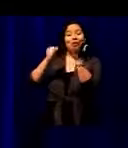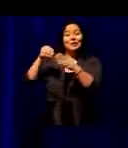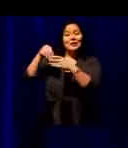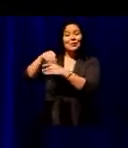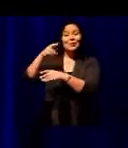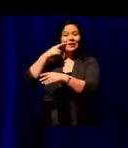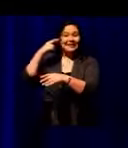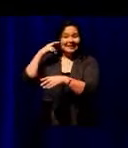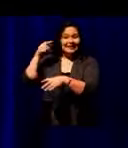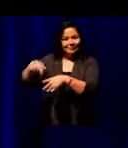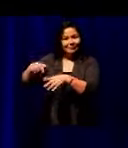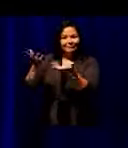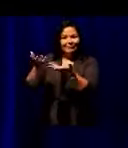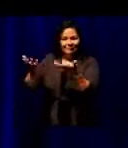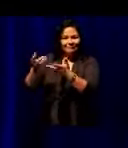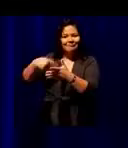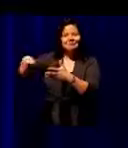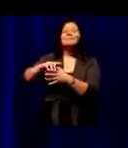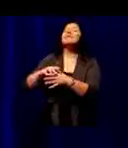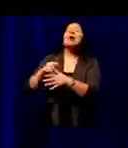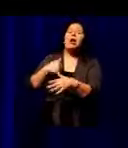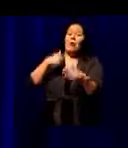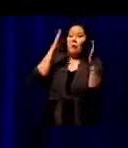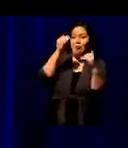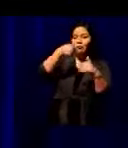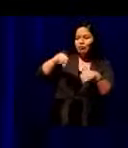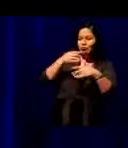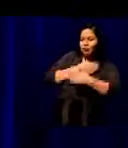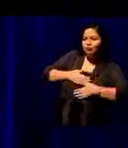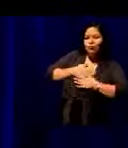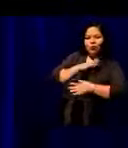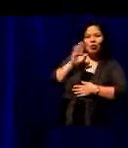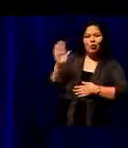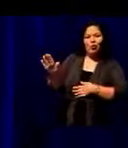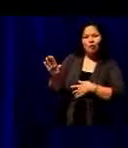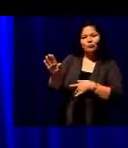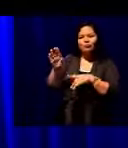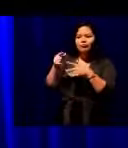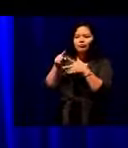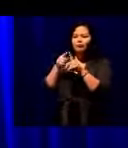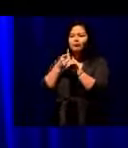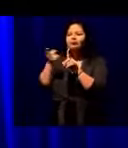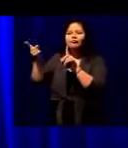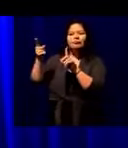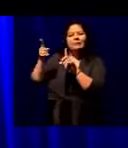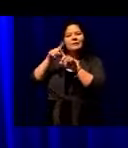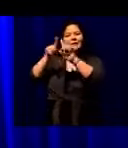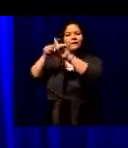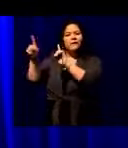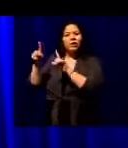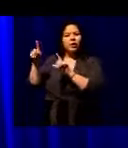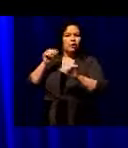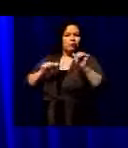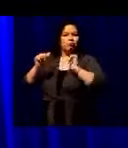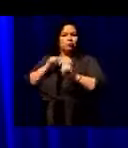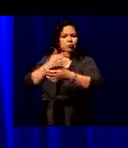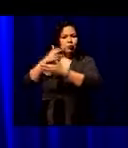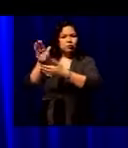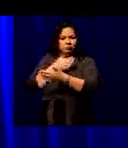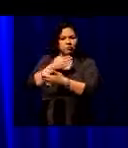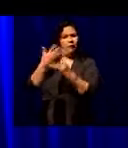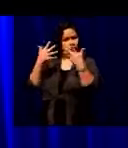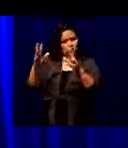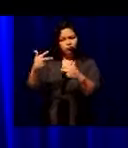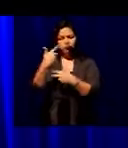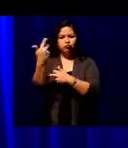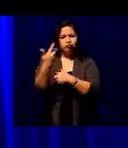Artist-in-Residence. We hope you've enjoyed her side door concerts that have been live streamed from the Historic